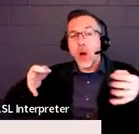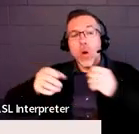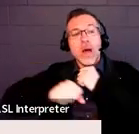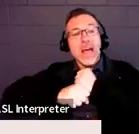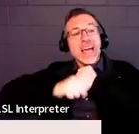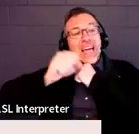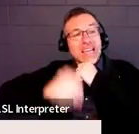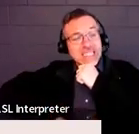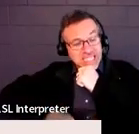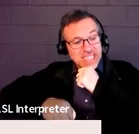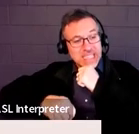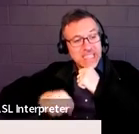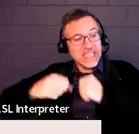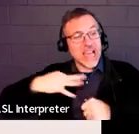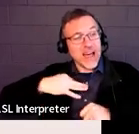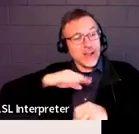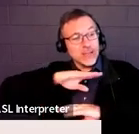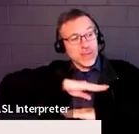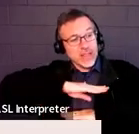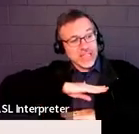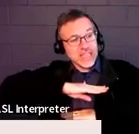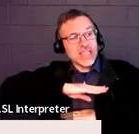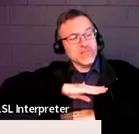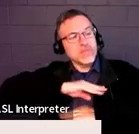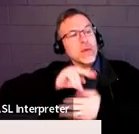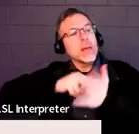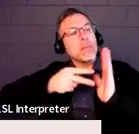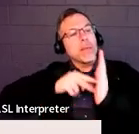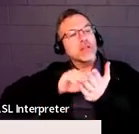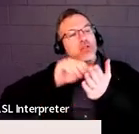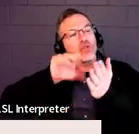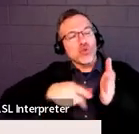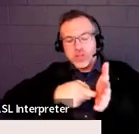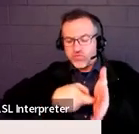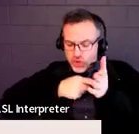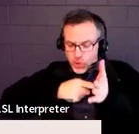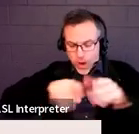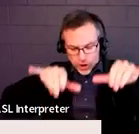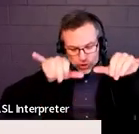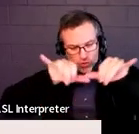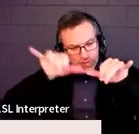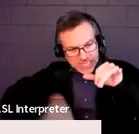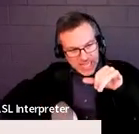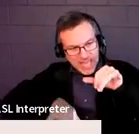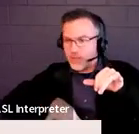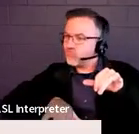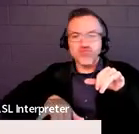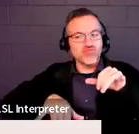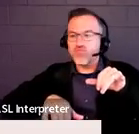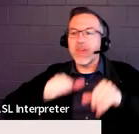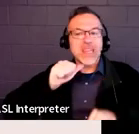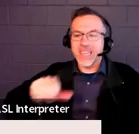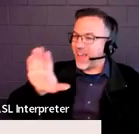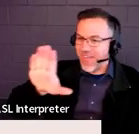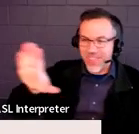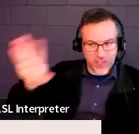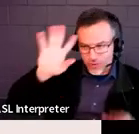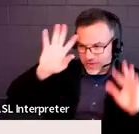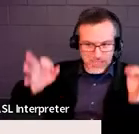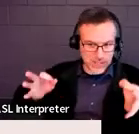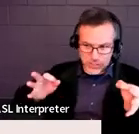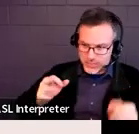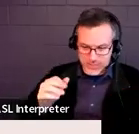that the student must stay. This is not up to an outside agency